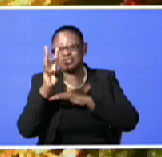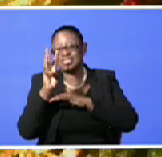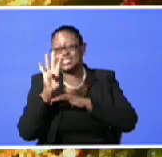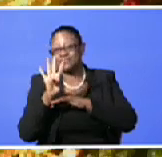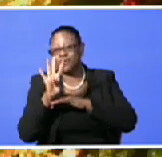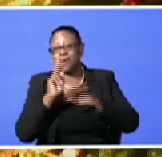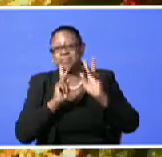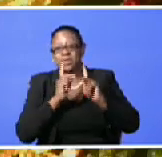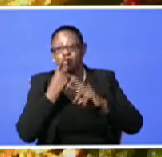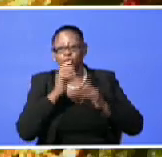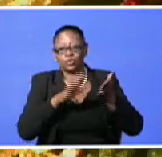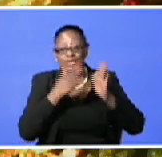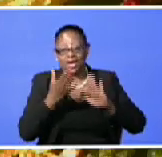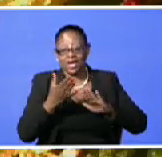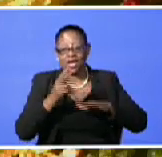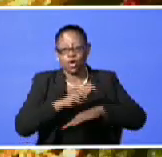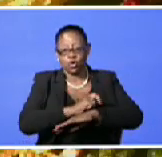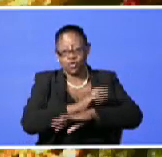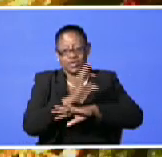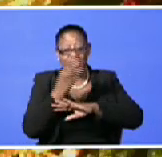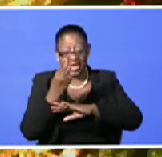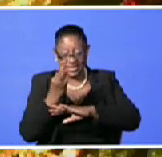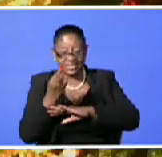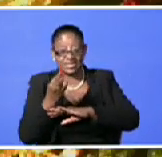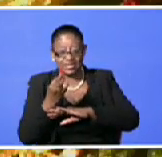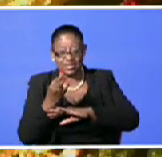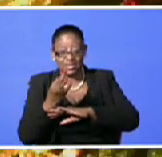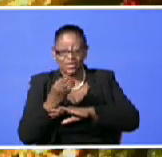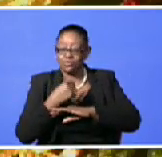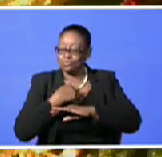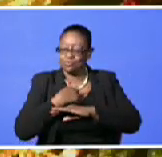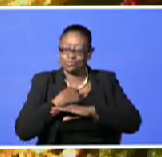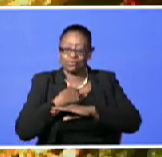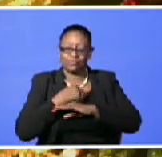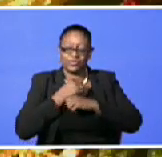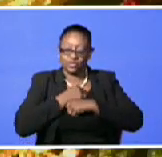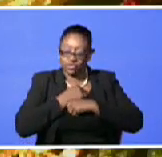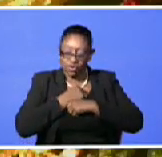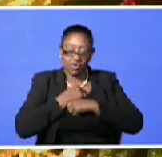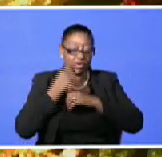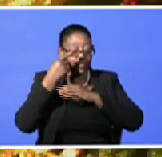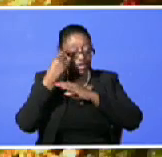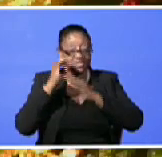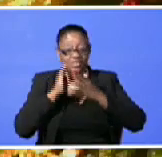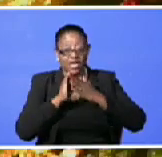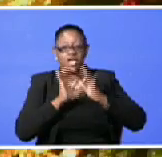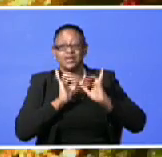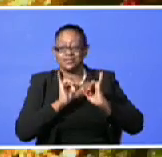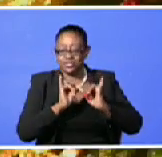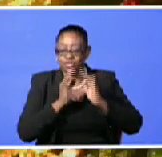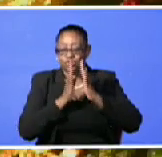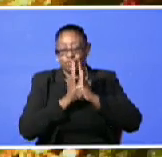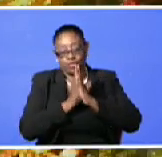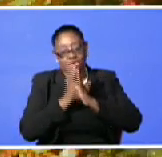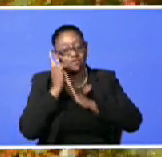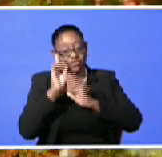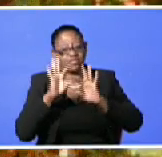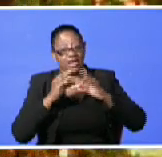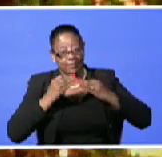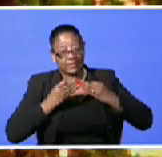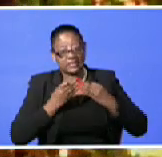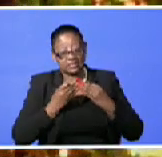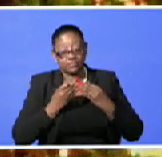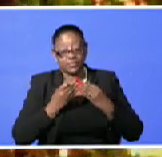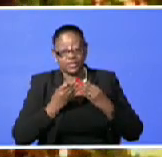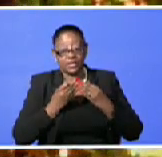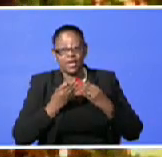from COVID-19, whose passing we mourn. As we continue to pray for their loved ones,